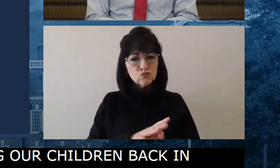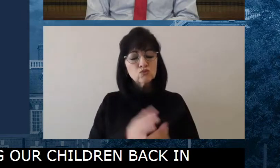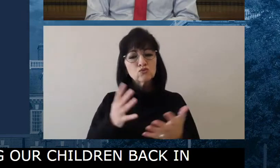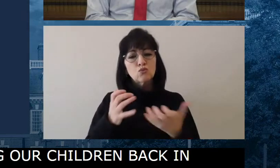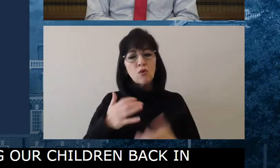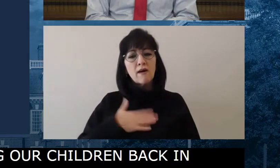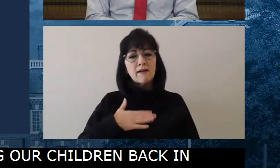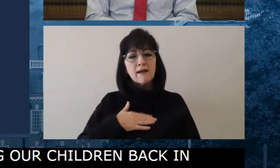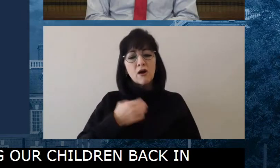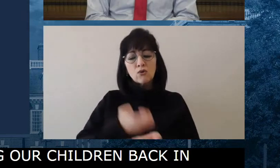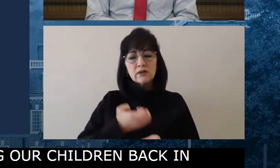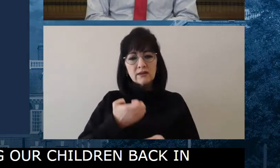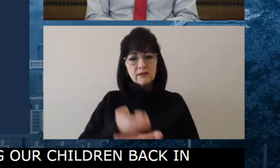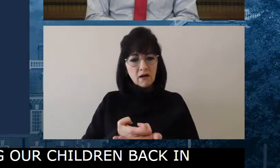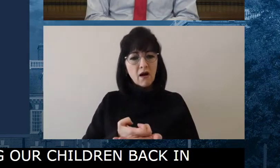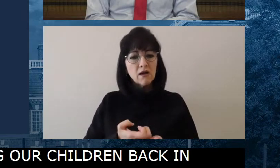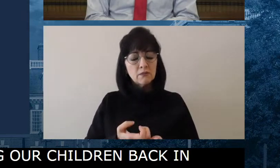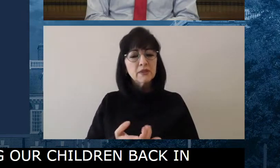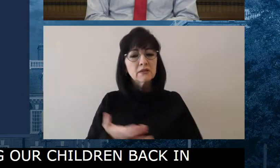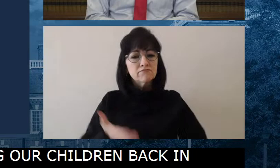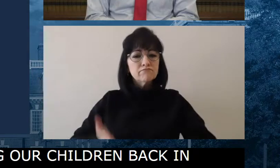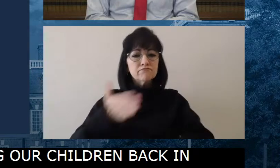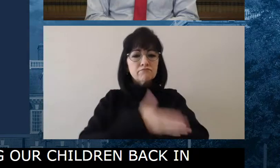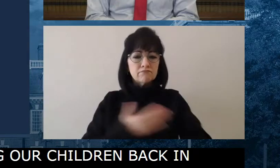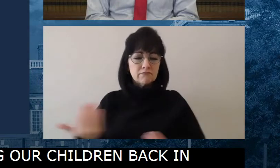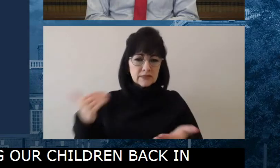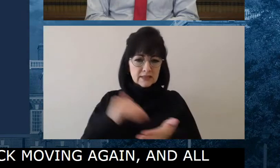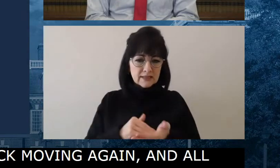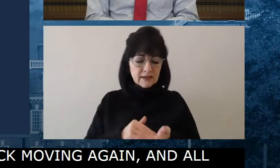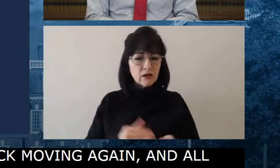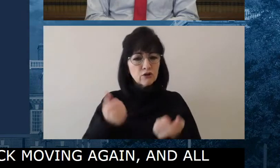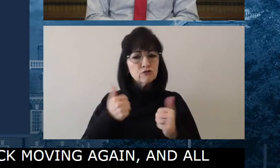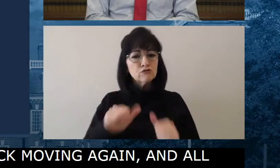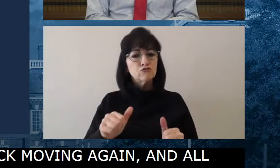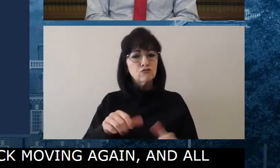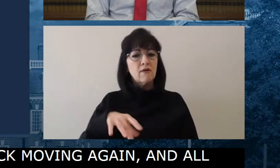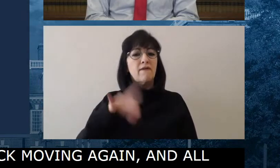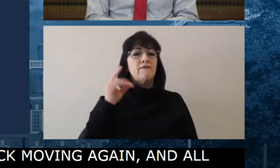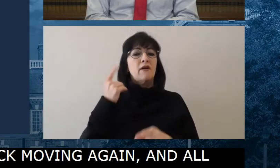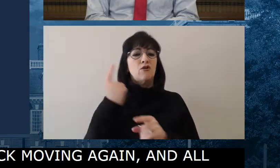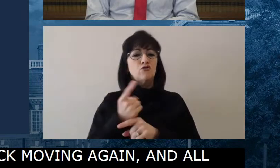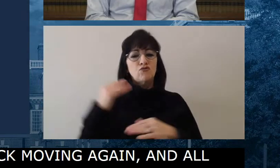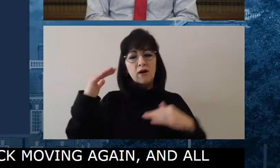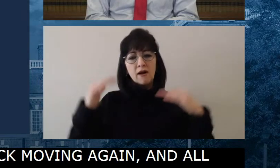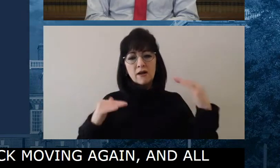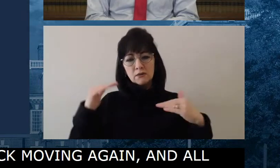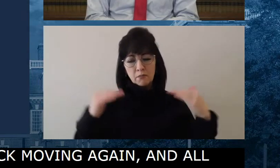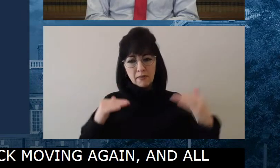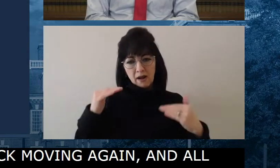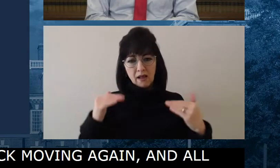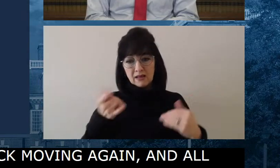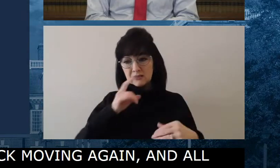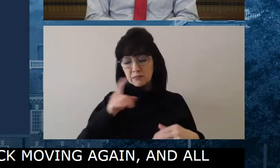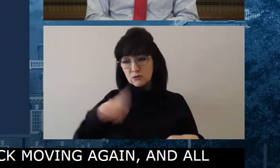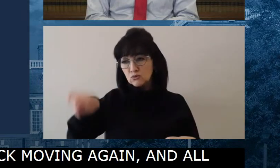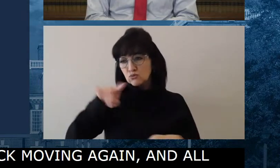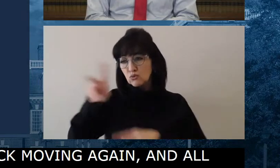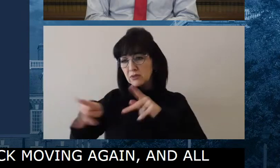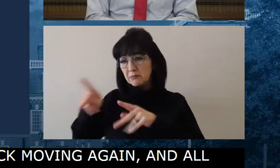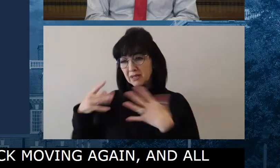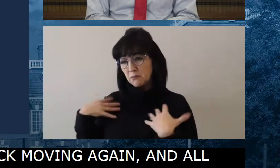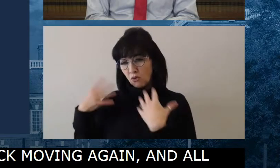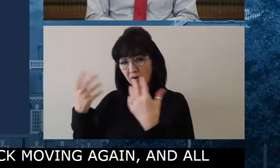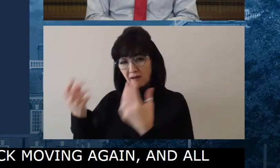we're focusing on and trying to strike the right balance between the health of our community and the strength of